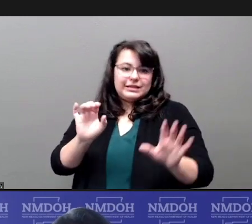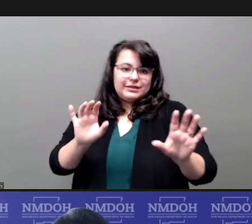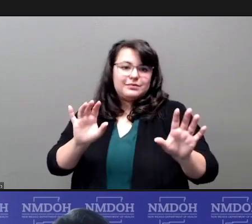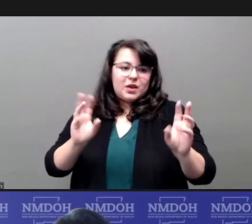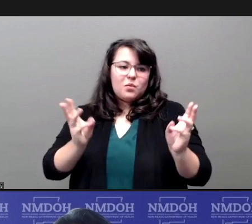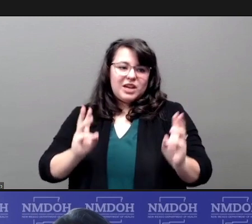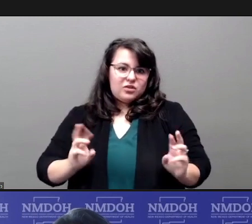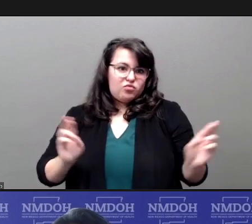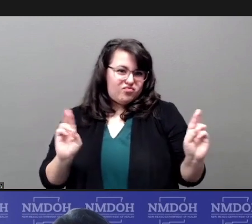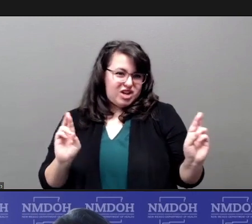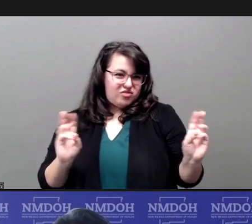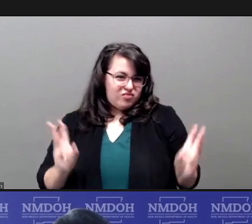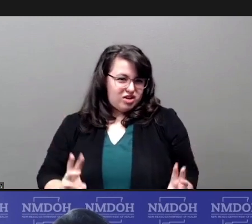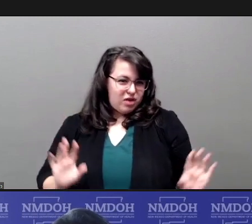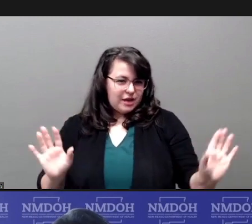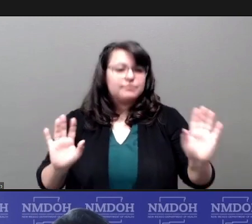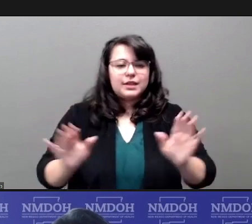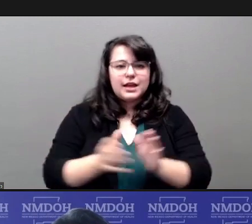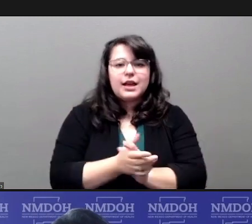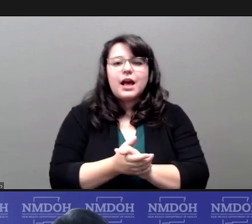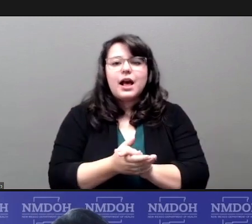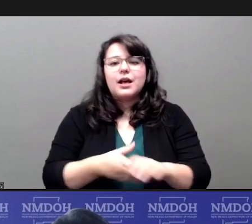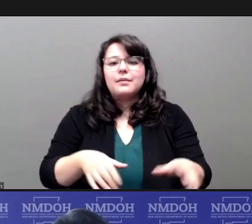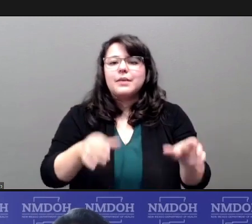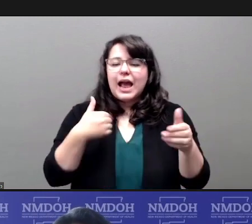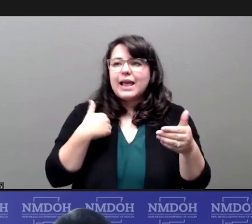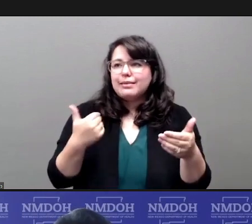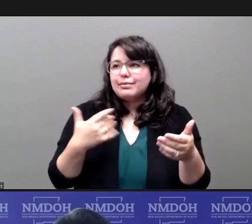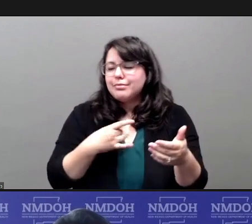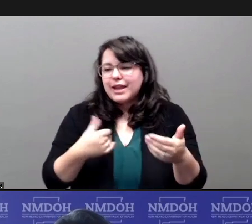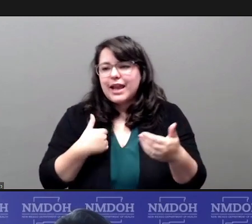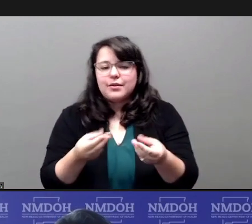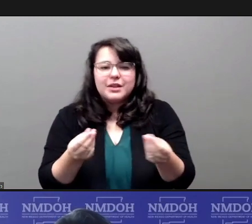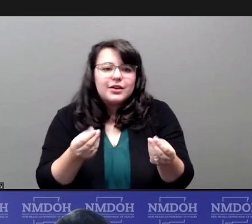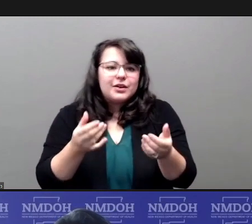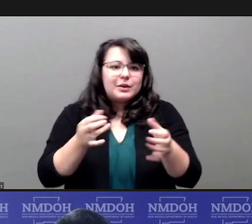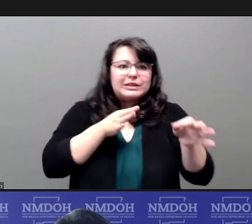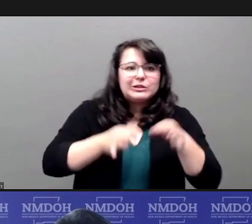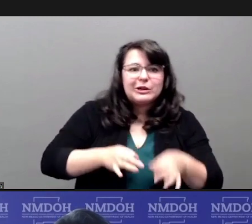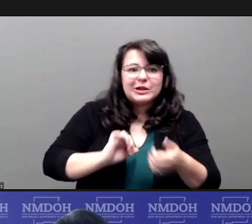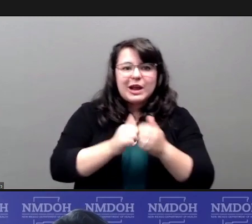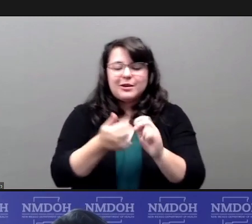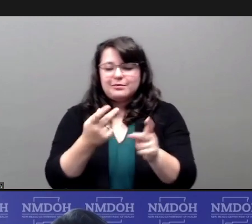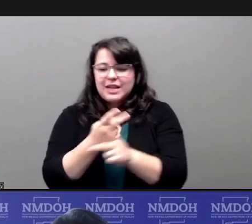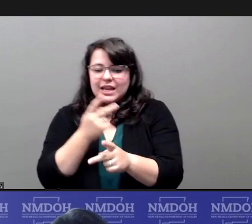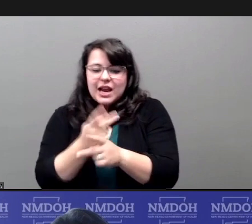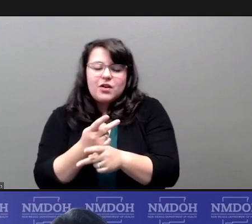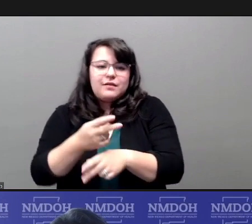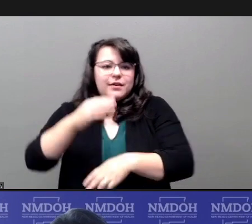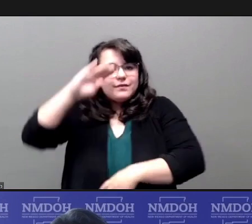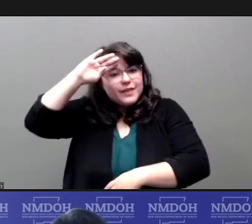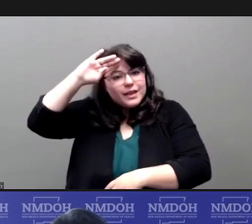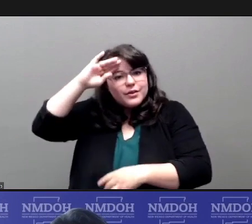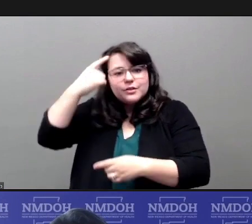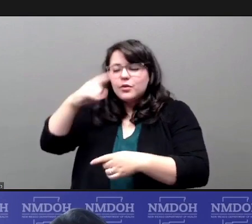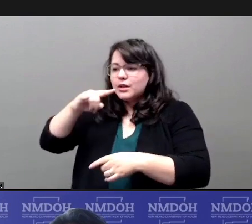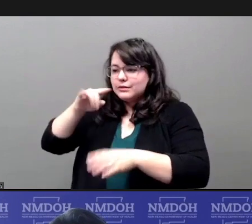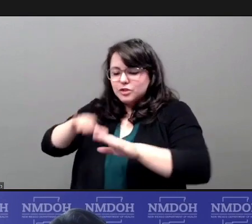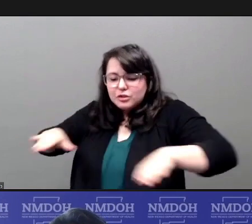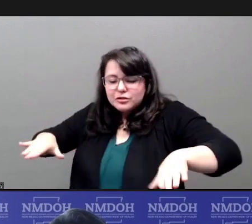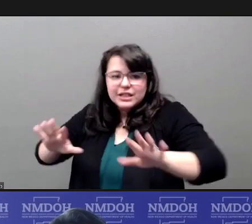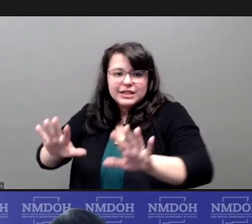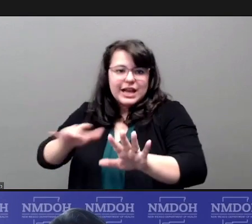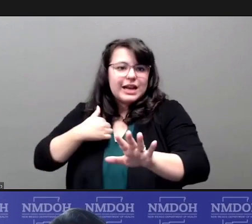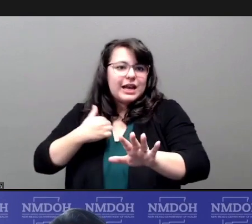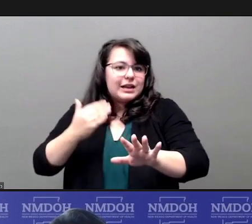testing materials, instructions, you know, and what to do, to how to manage fevers in children. And I think I know we'll get through this, but we